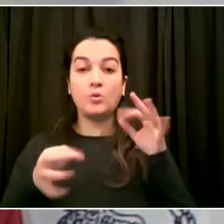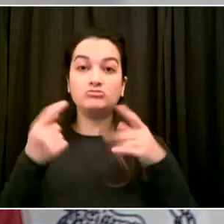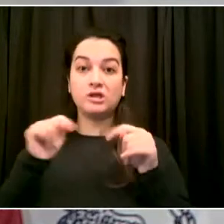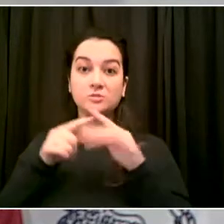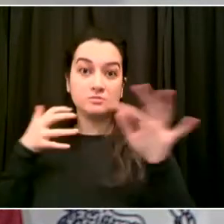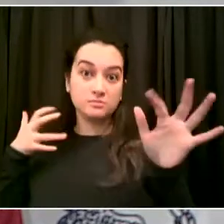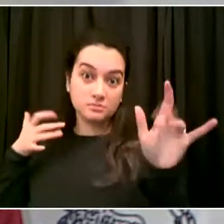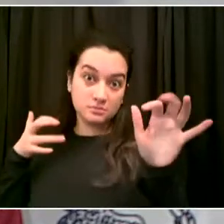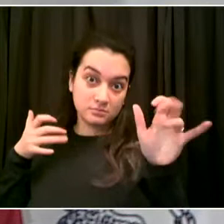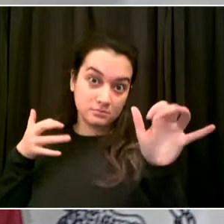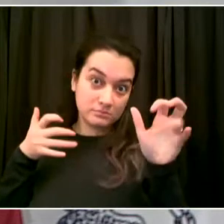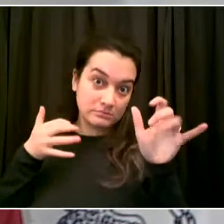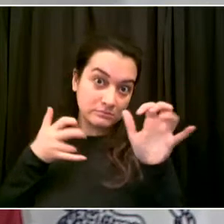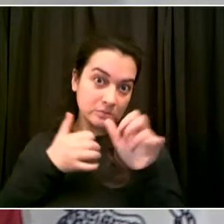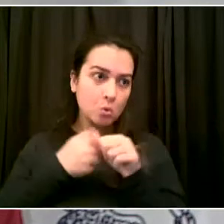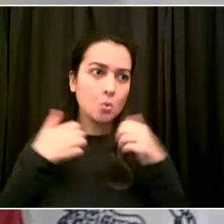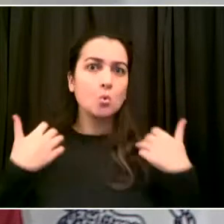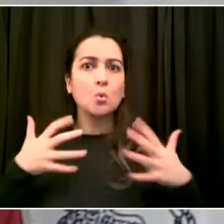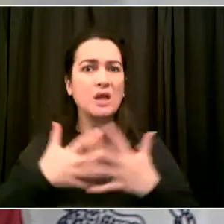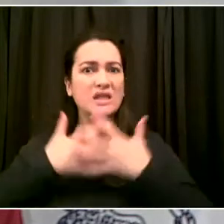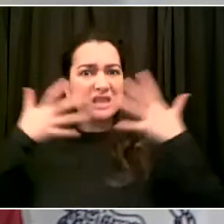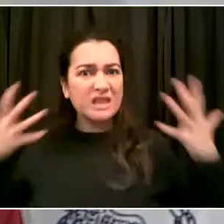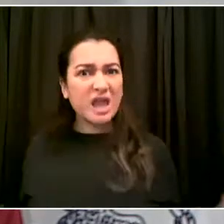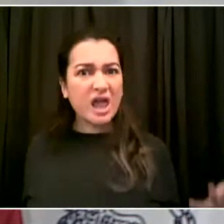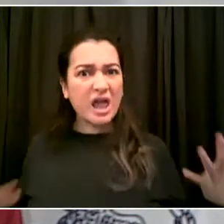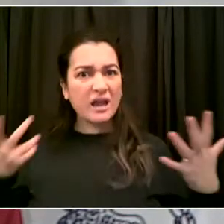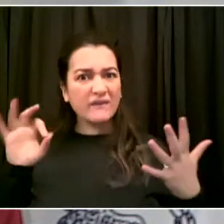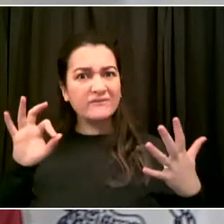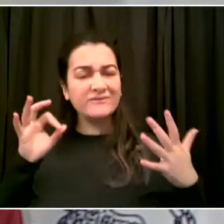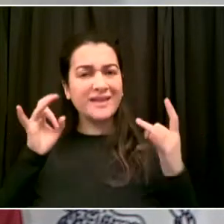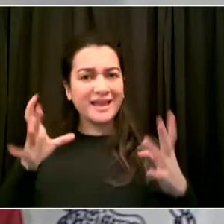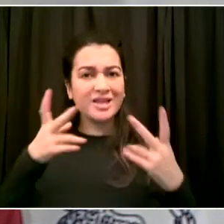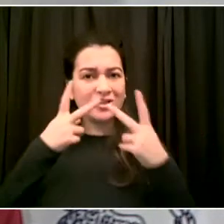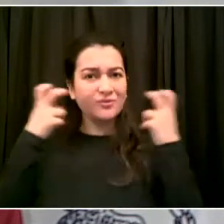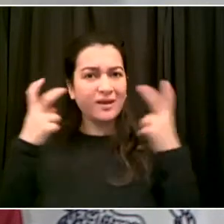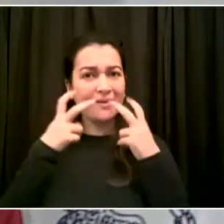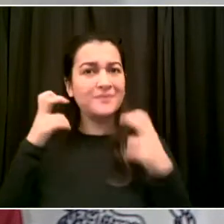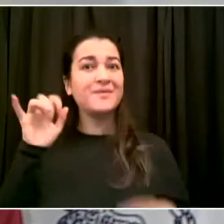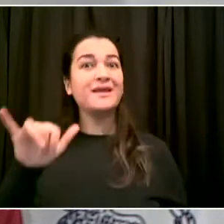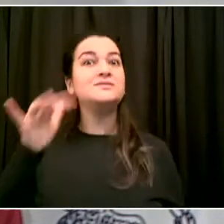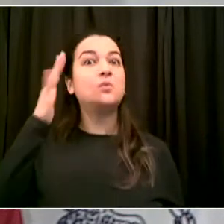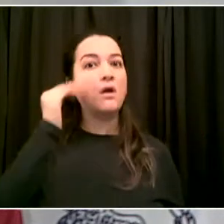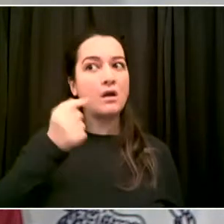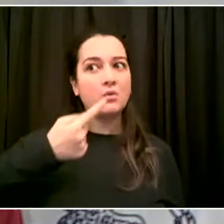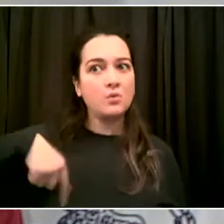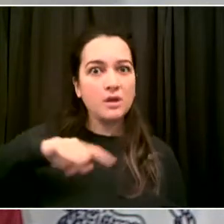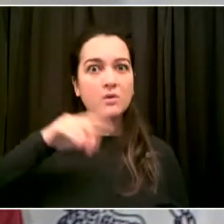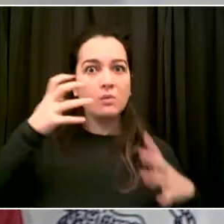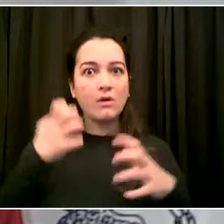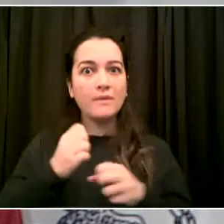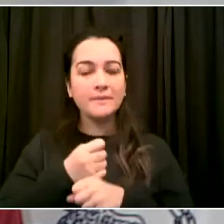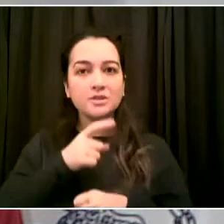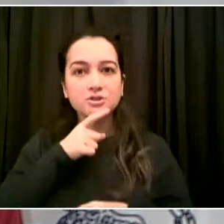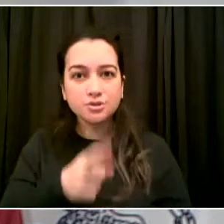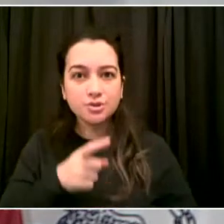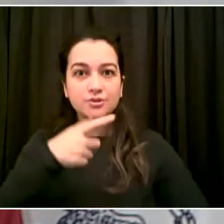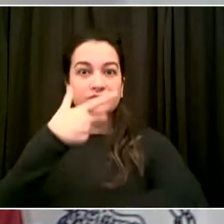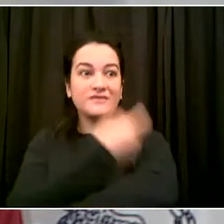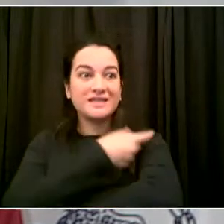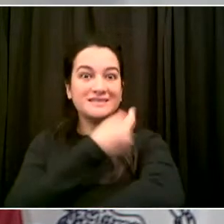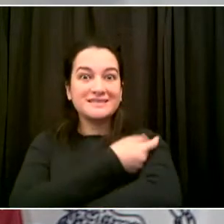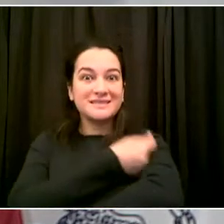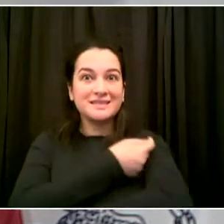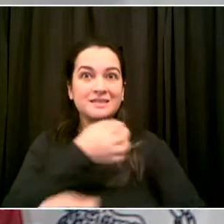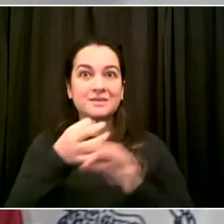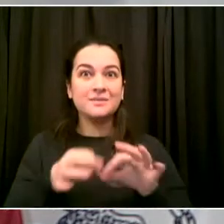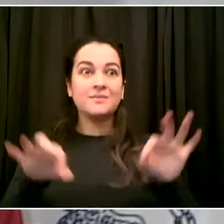folks in district attorneys' offices who are involved in cases and going to court, that we vaccinate everyone who will participate in